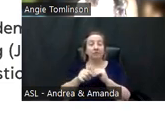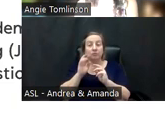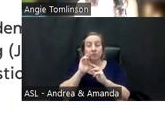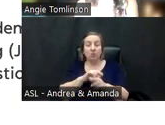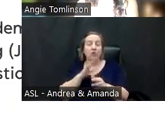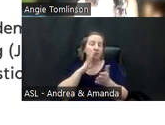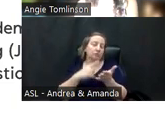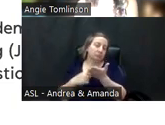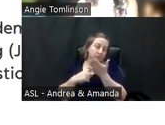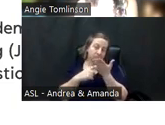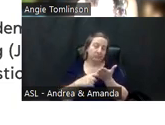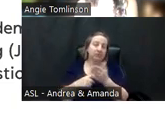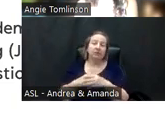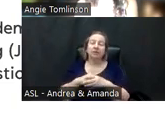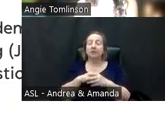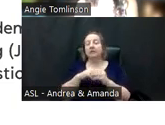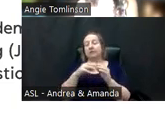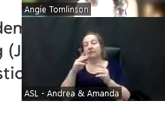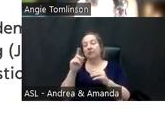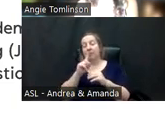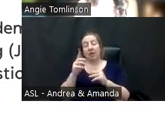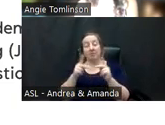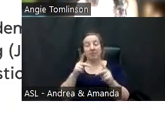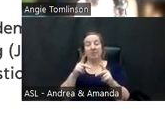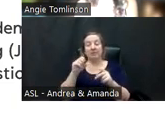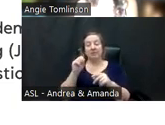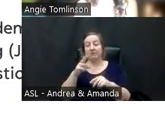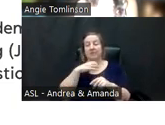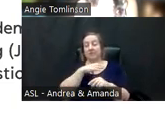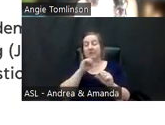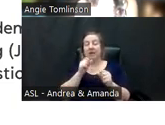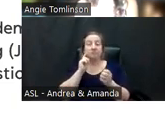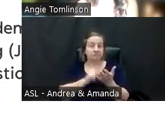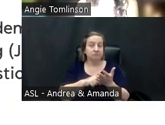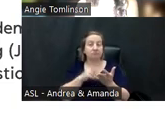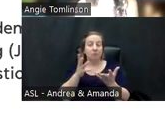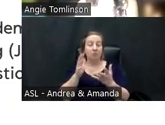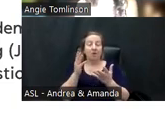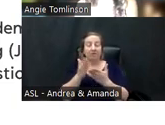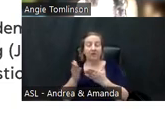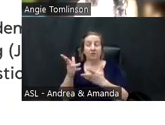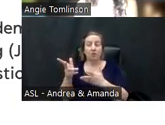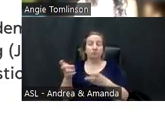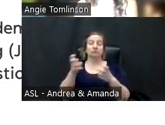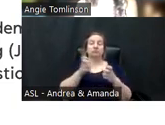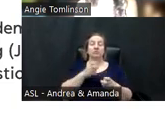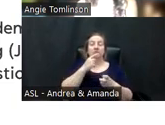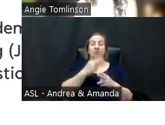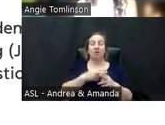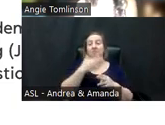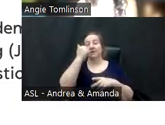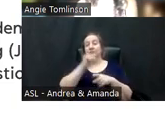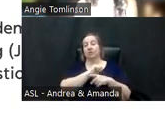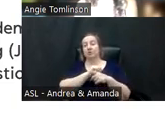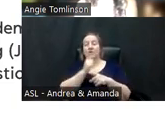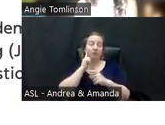discussion where members of the subcommittee can point out practices from other jurisdictions they'd like to designate as a best practice for the full PAC